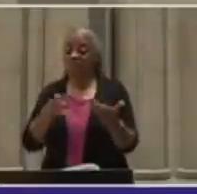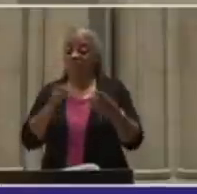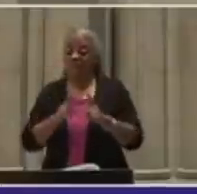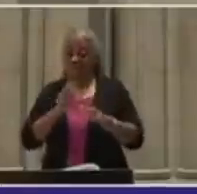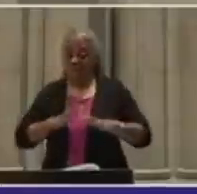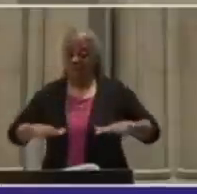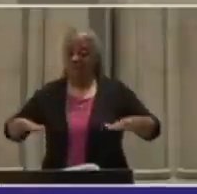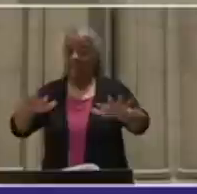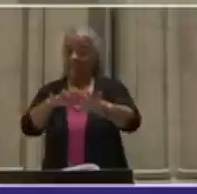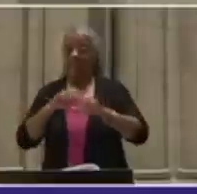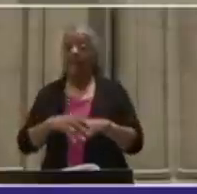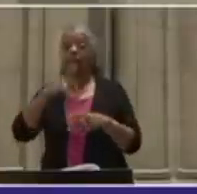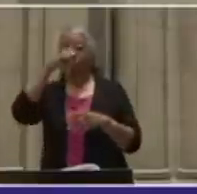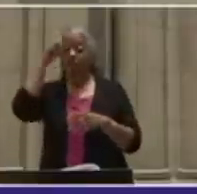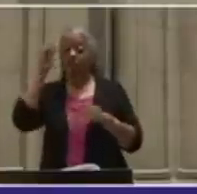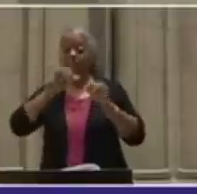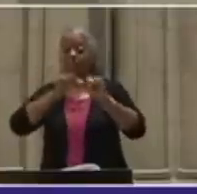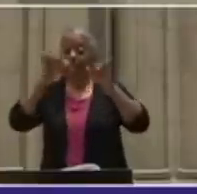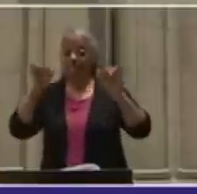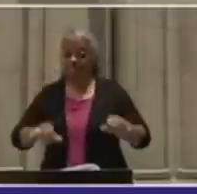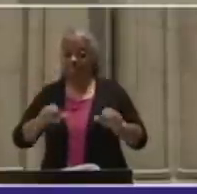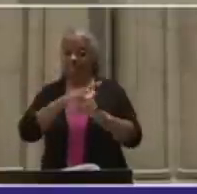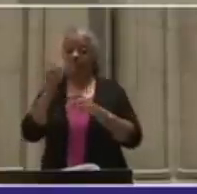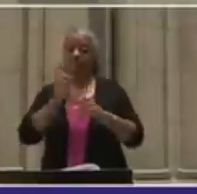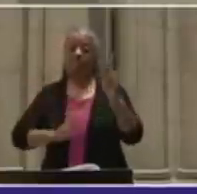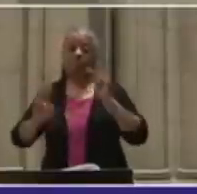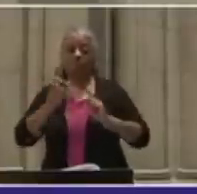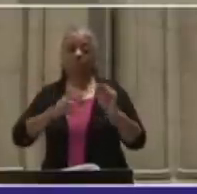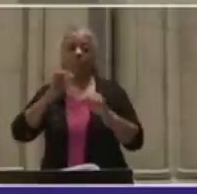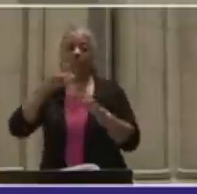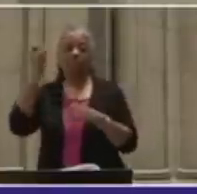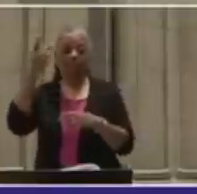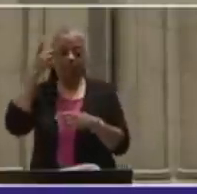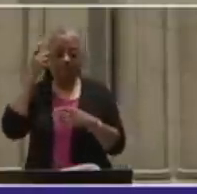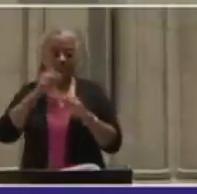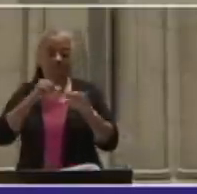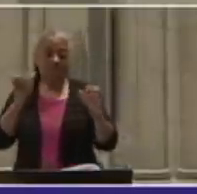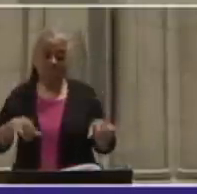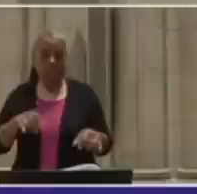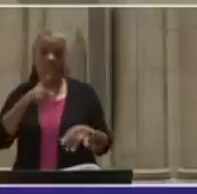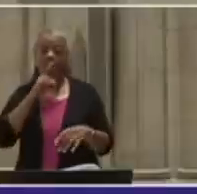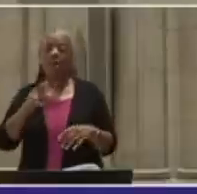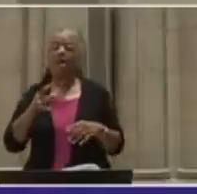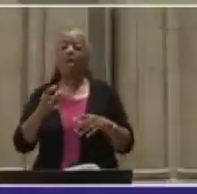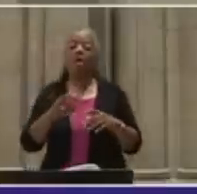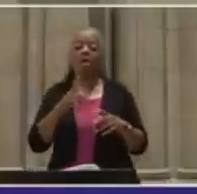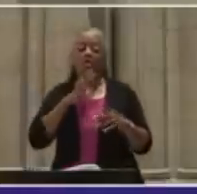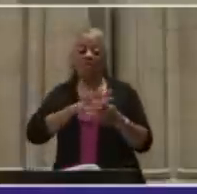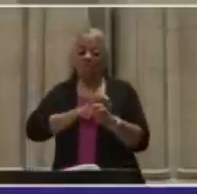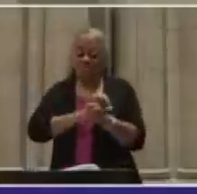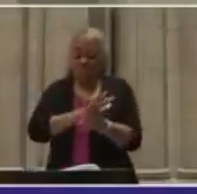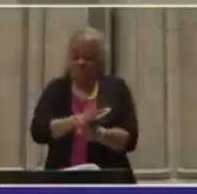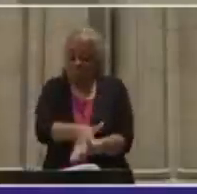land because systems and people in the political systems are running roughshod over